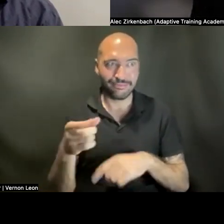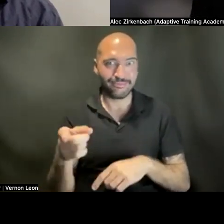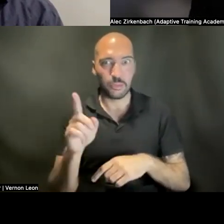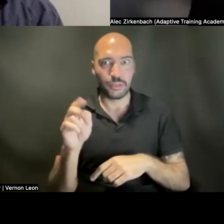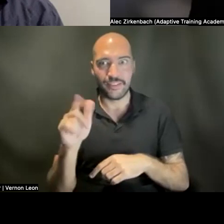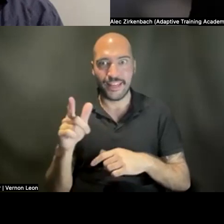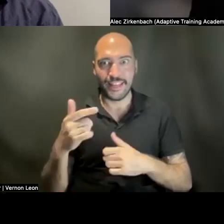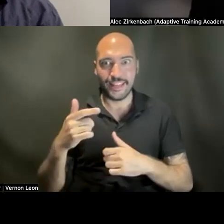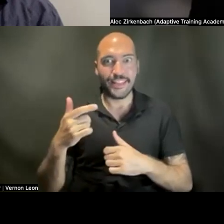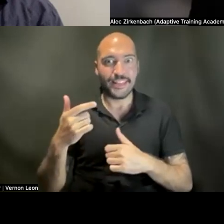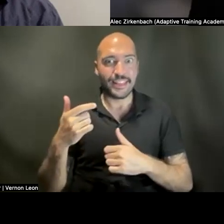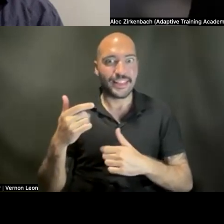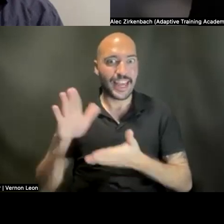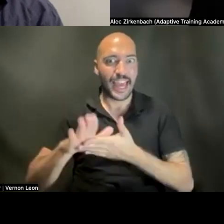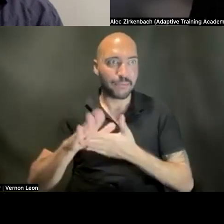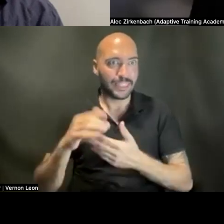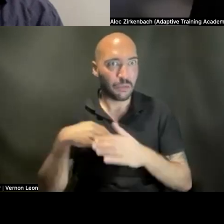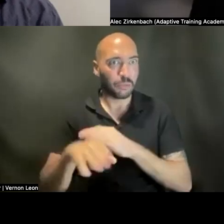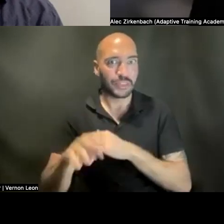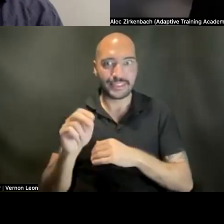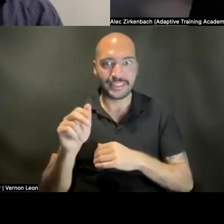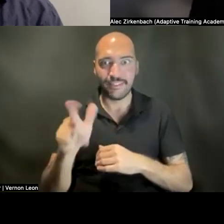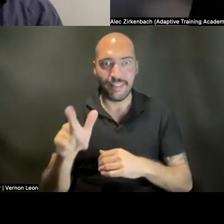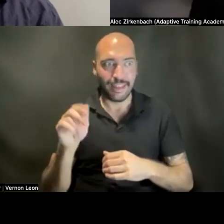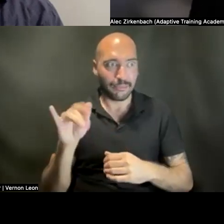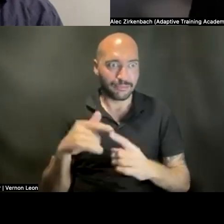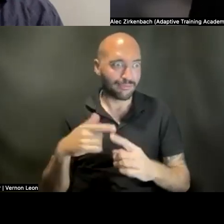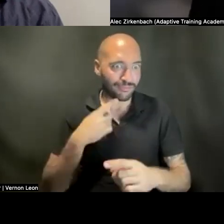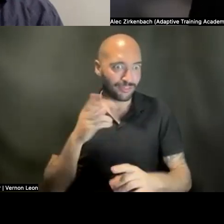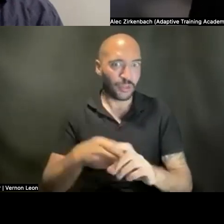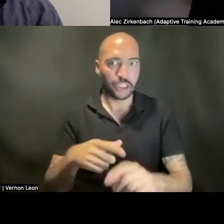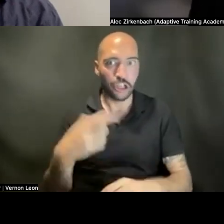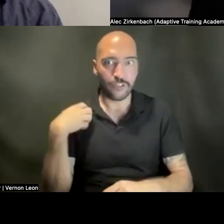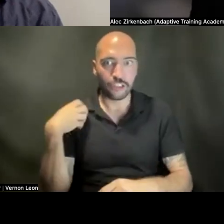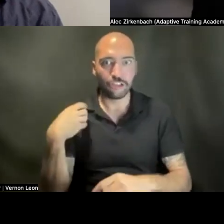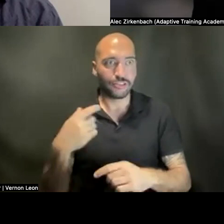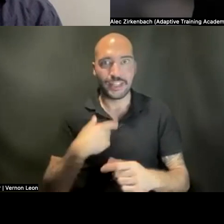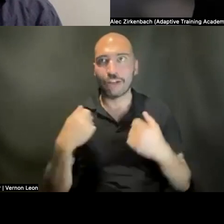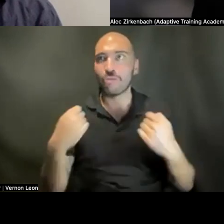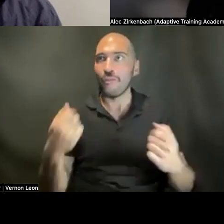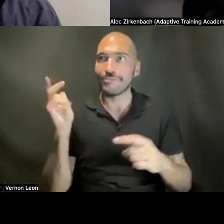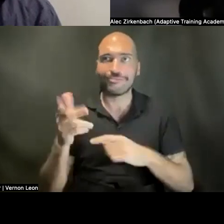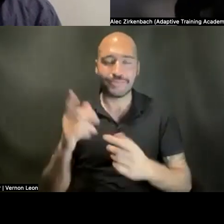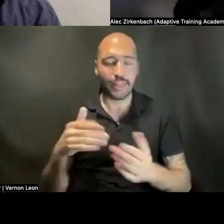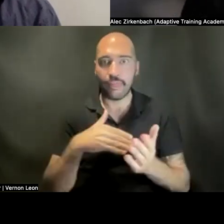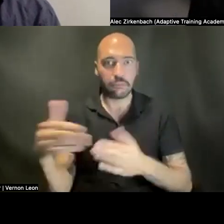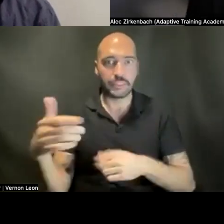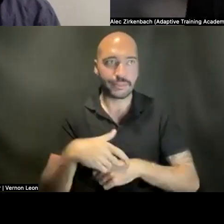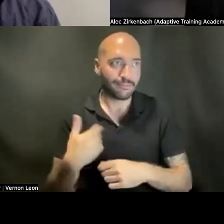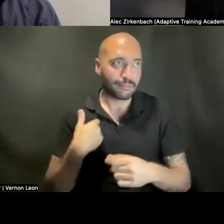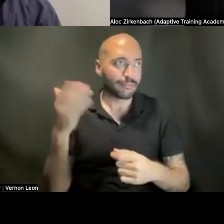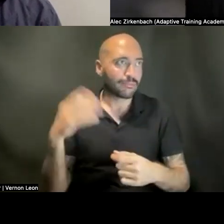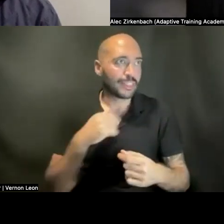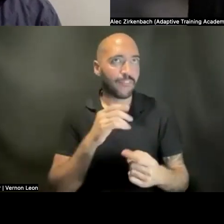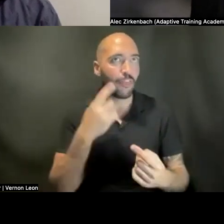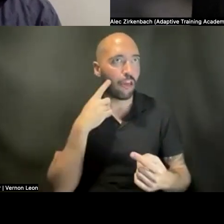the Navy as an officer. I didn't even think about going to the Naval Academy. And I drove by that place probably hundreds of times. So I don't know. It's just kind